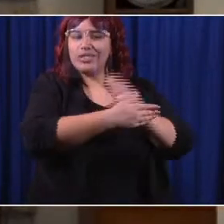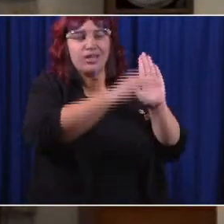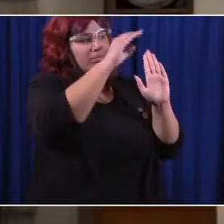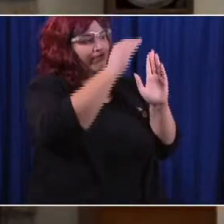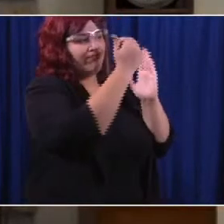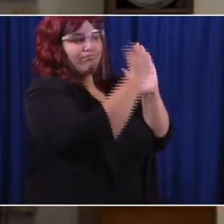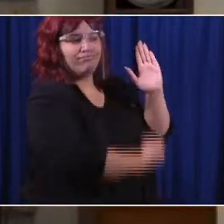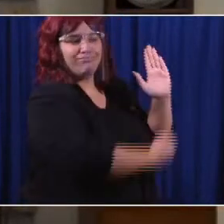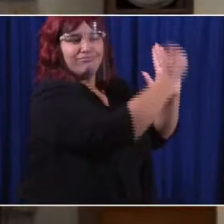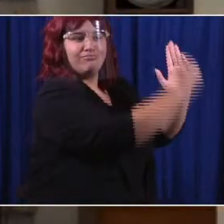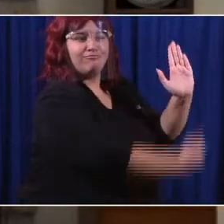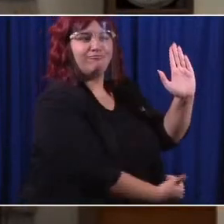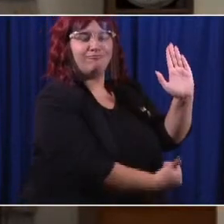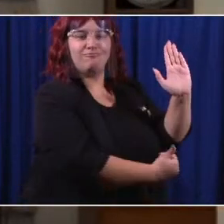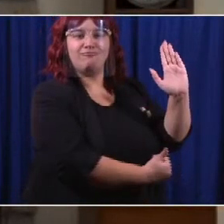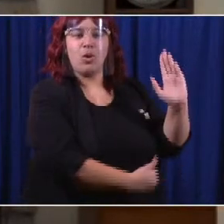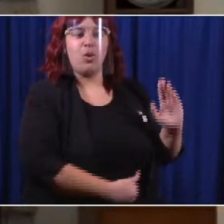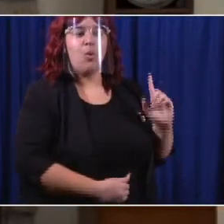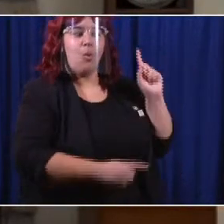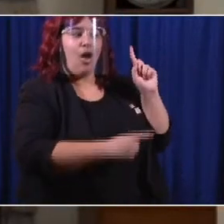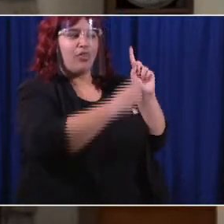you're trying to determine